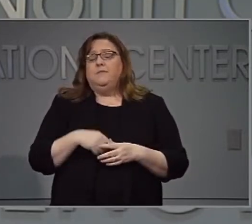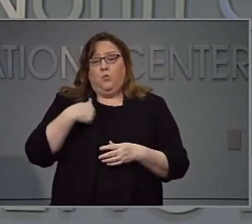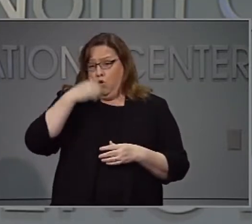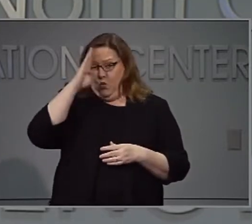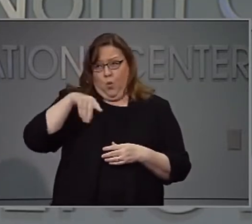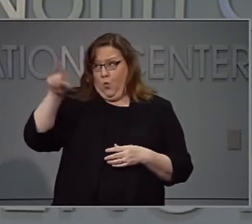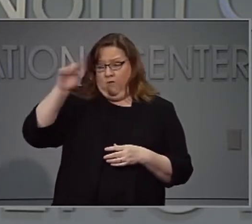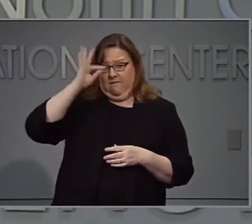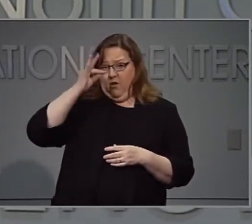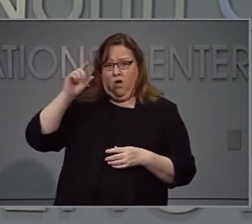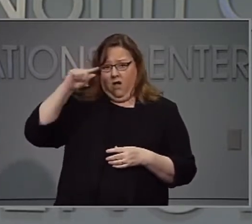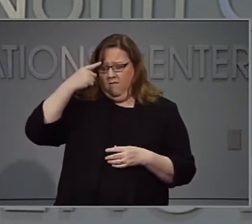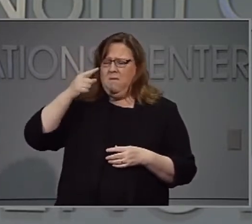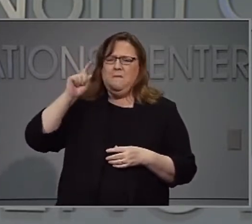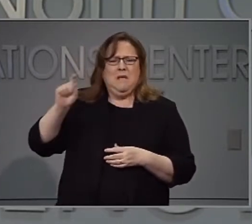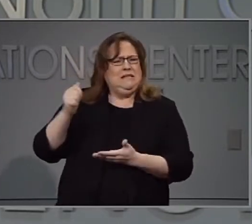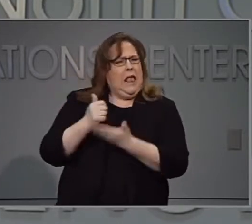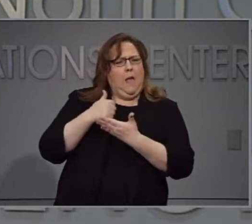testing.